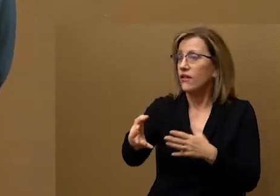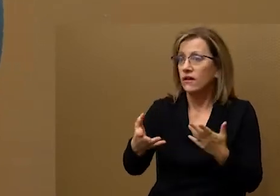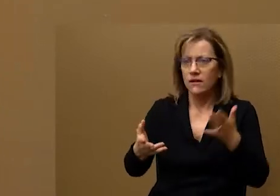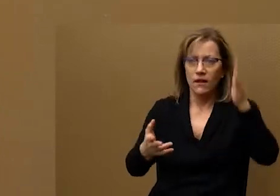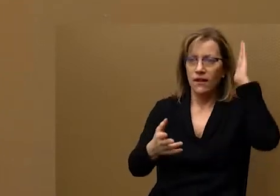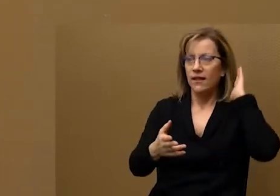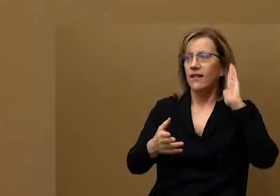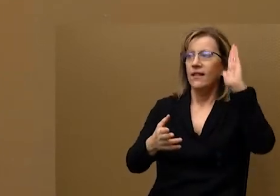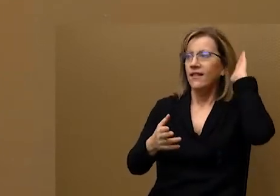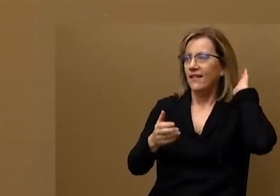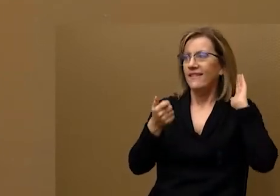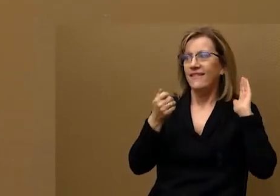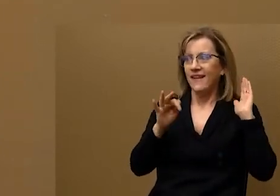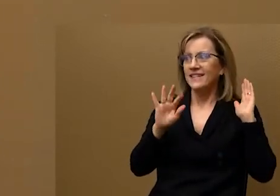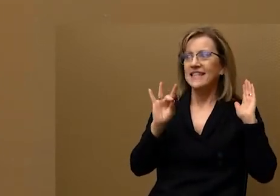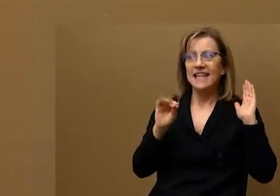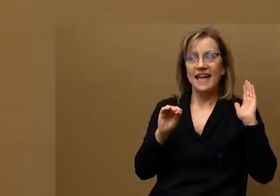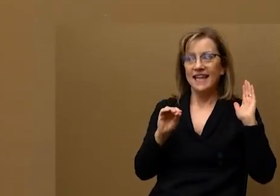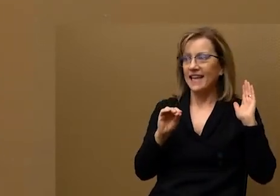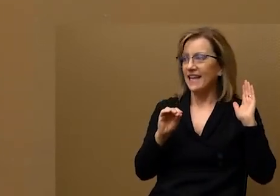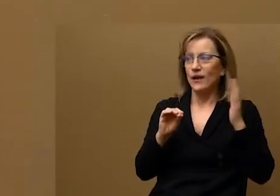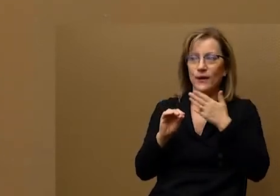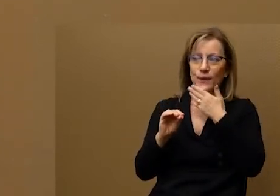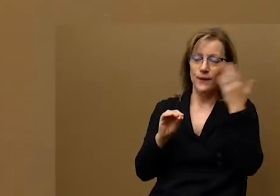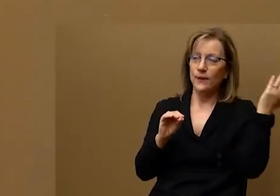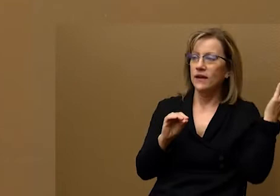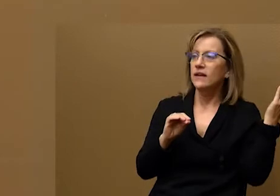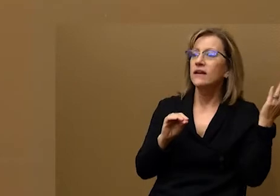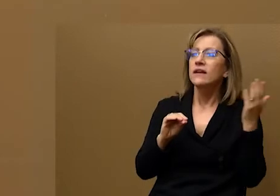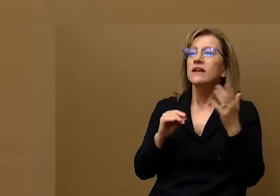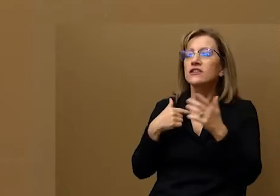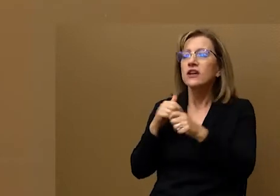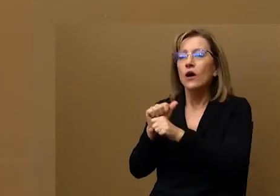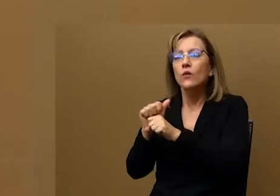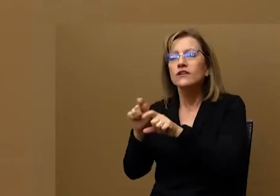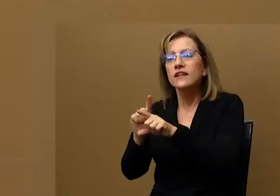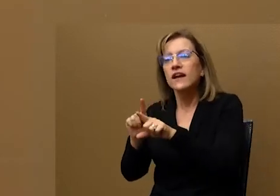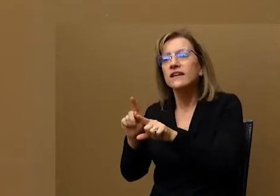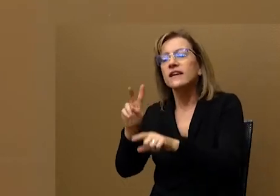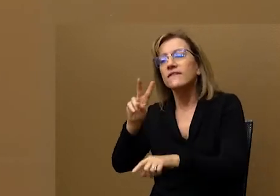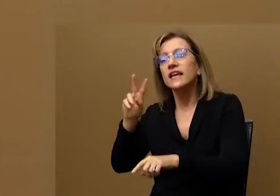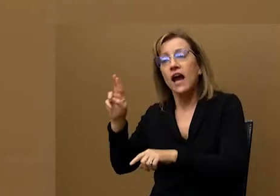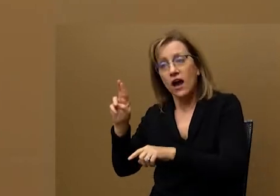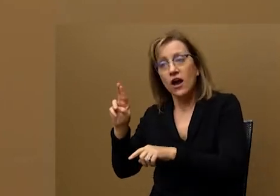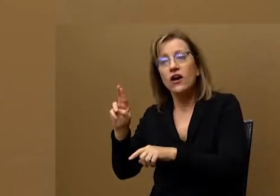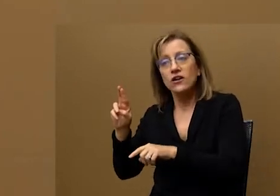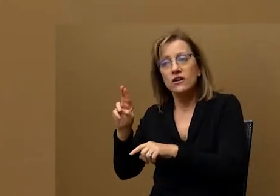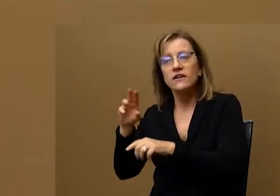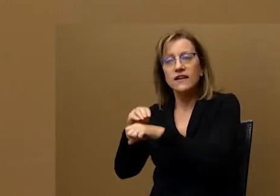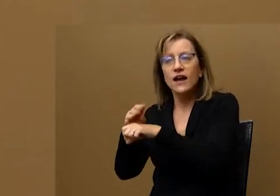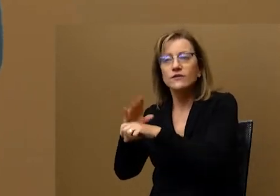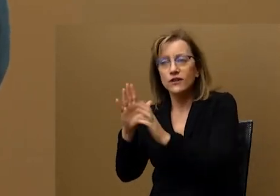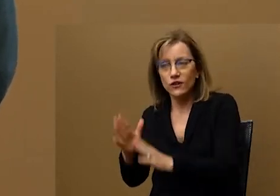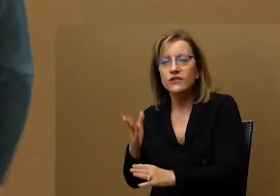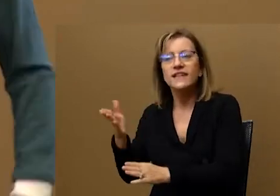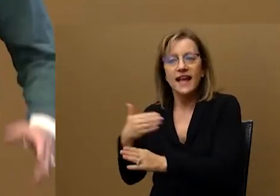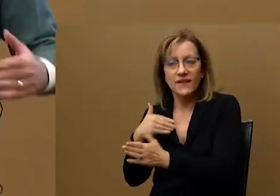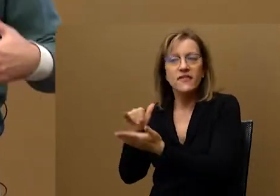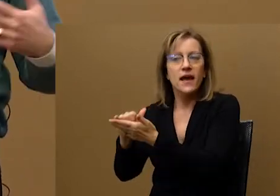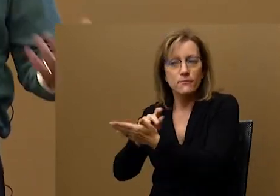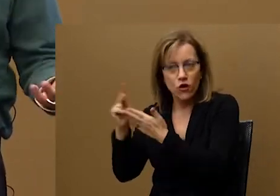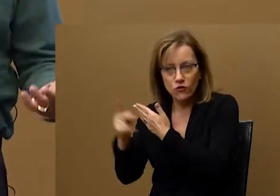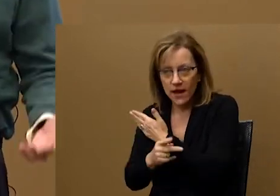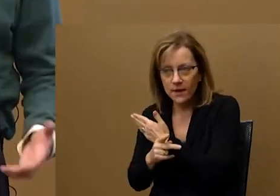This is 1980, a long time ago. And, but there was a VR counselor, vocational rehabilitation program. So I became